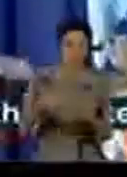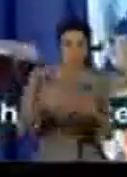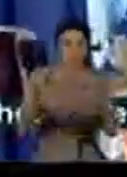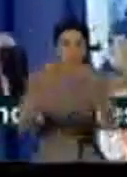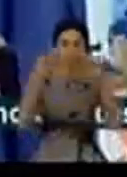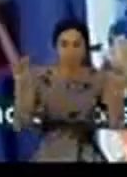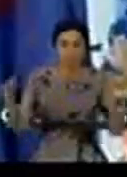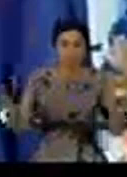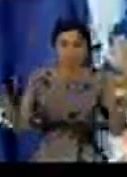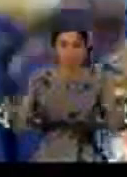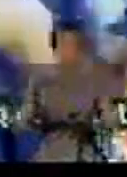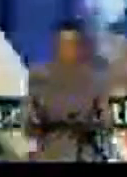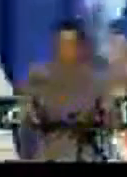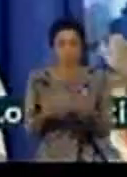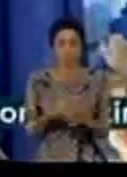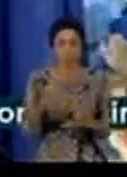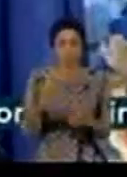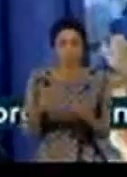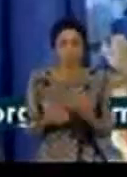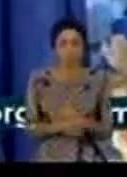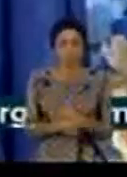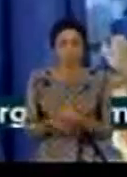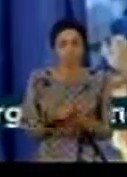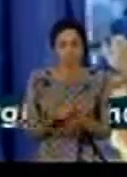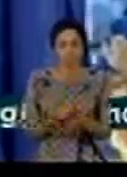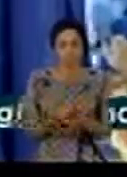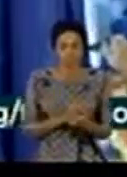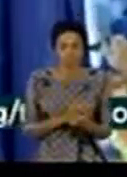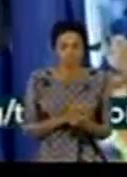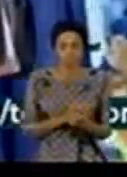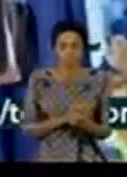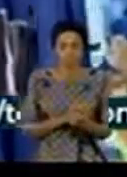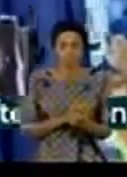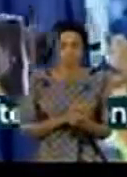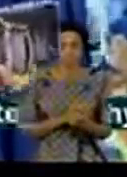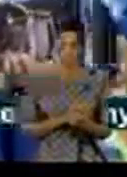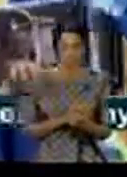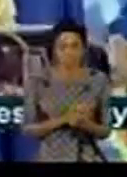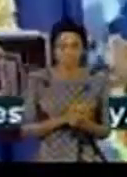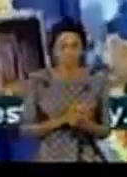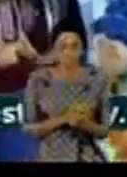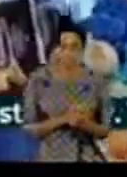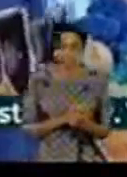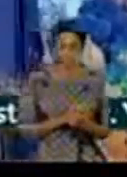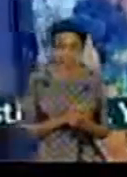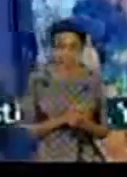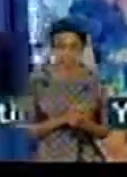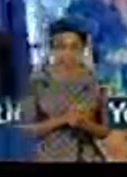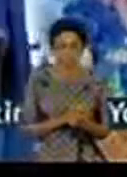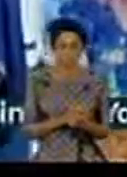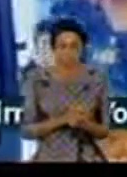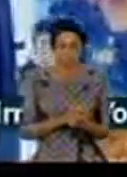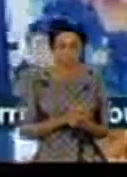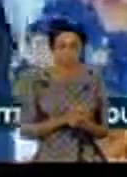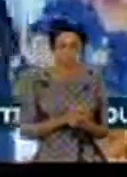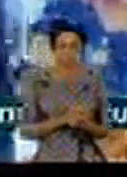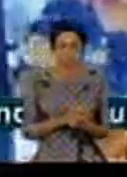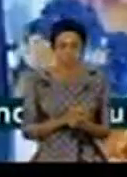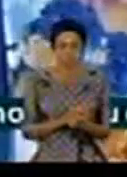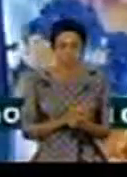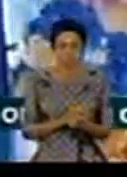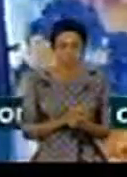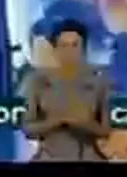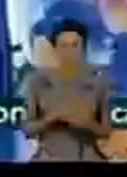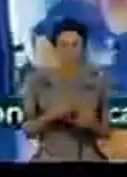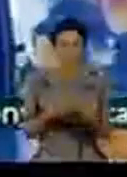poison. When I kept rat poison, that was where I knew that it was not a rat. When I came out, I saw these bats on the